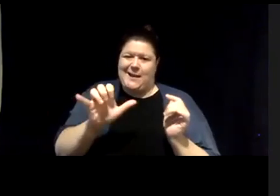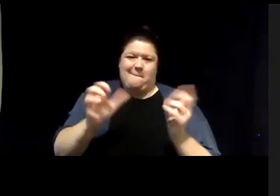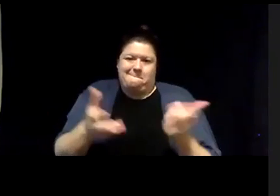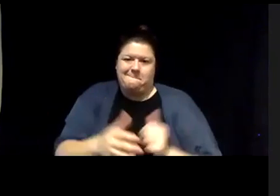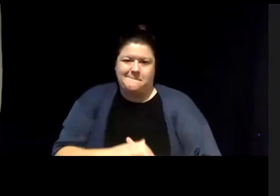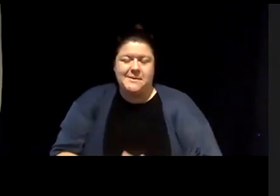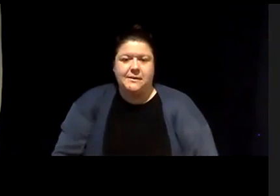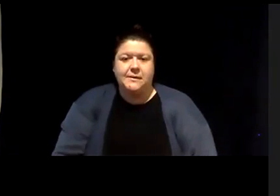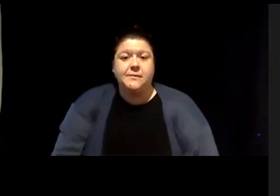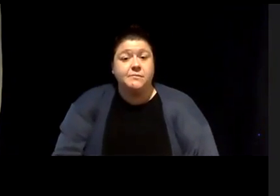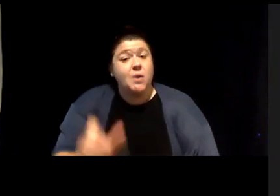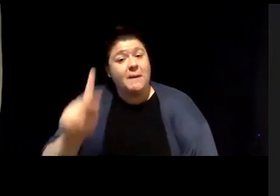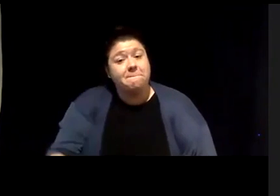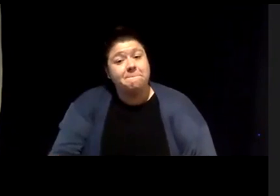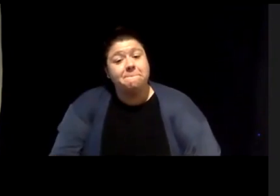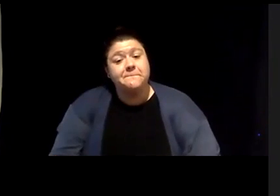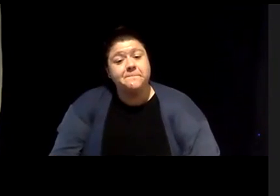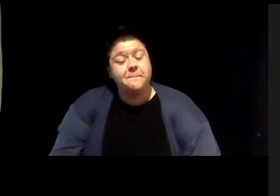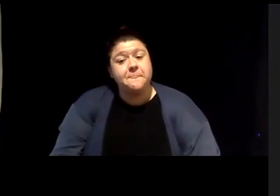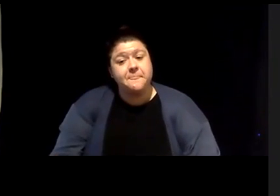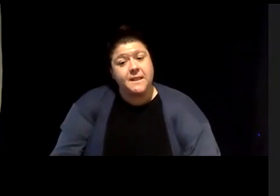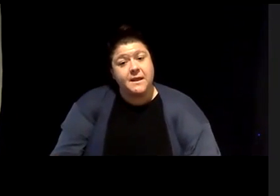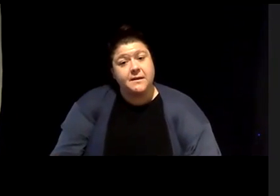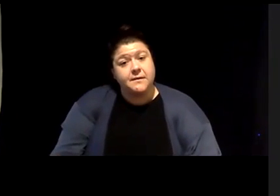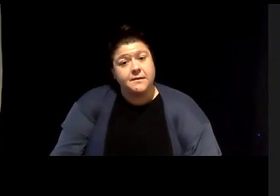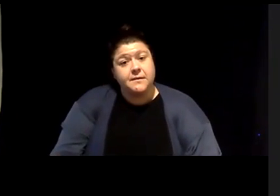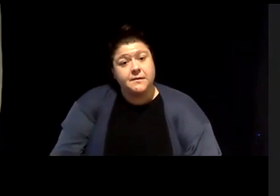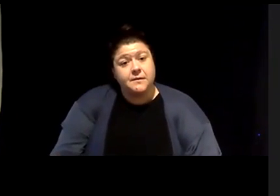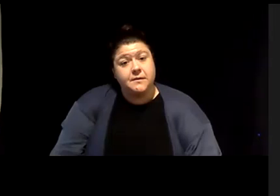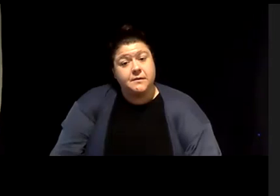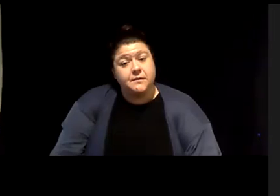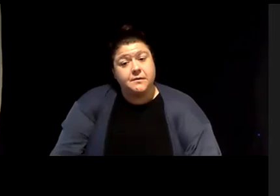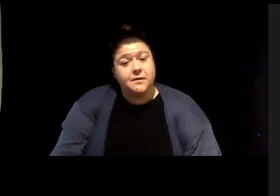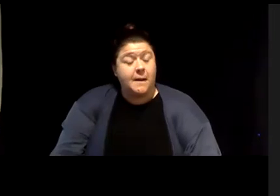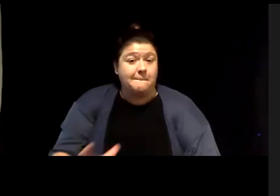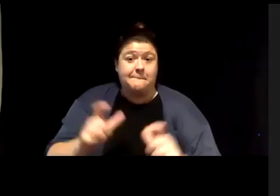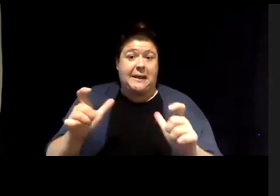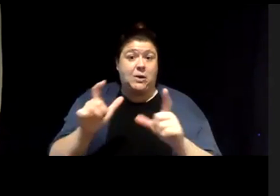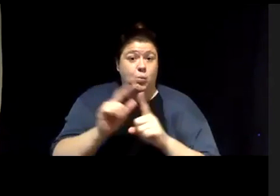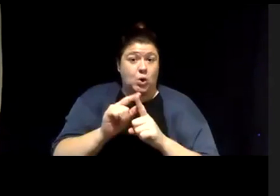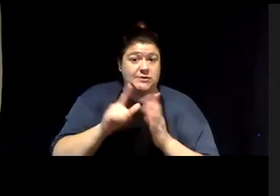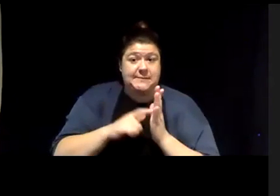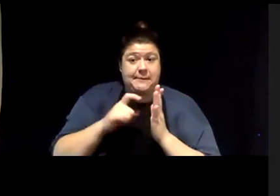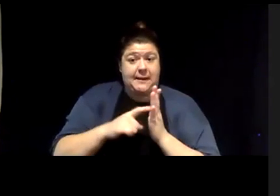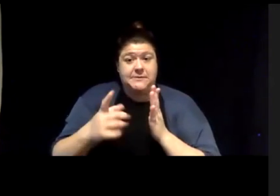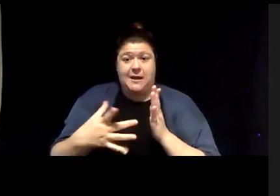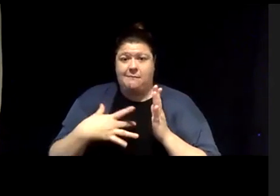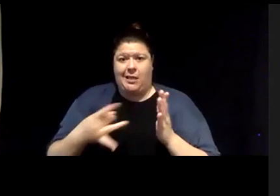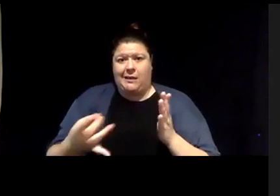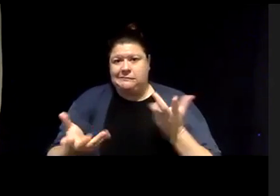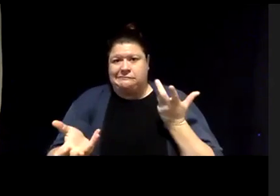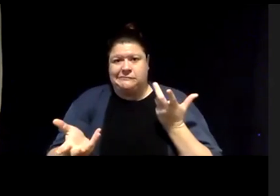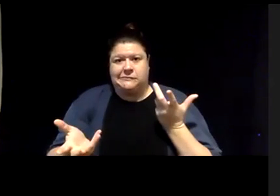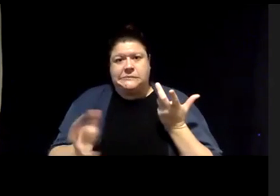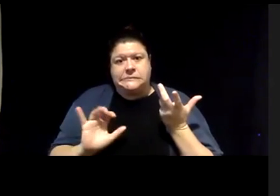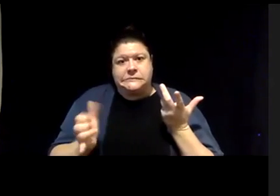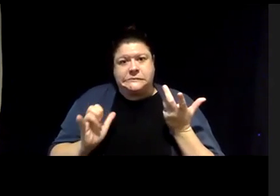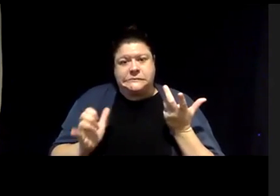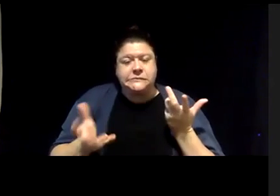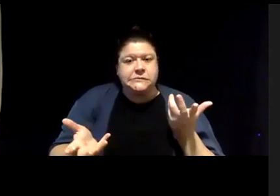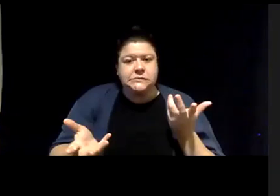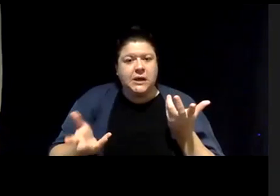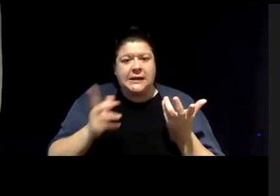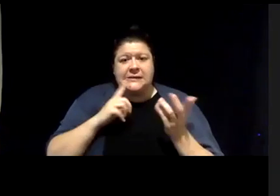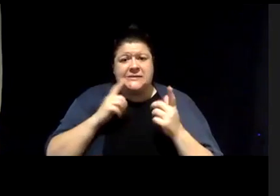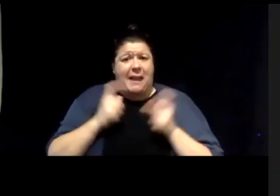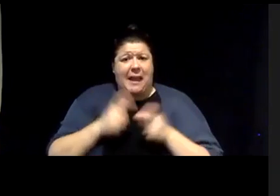Okay. So, okay. Because sometimes, there's big words And I'm like, okay, do I have to say it in Spanish? Is there a